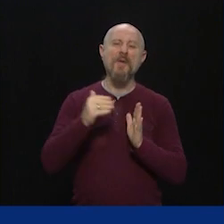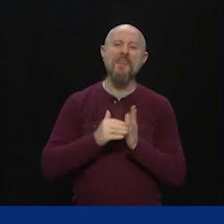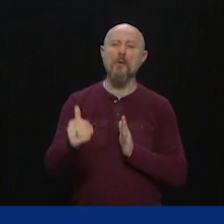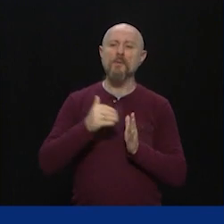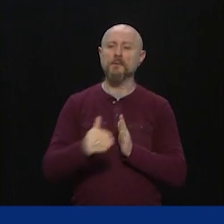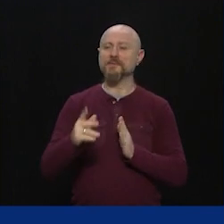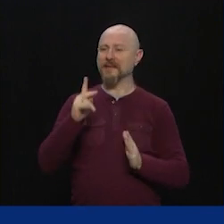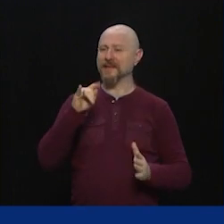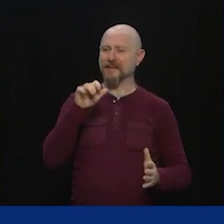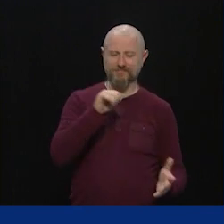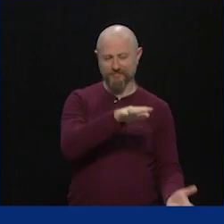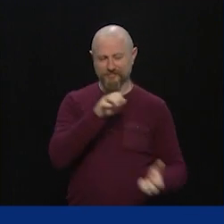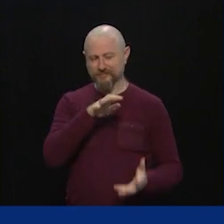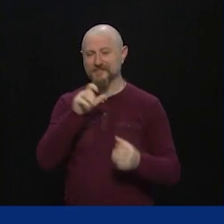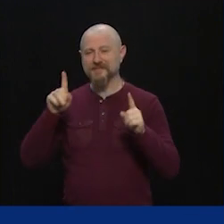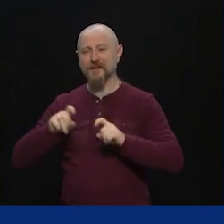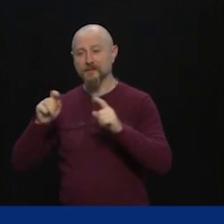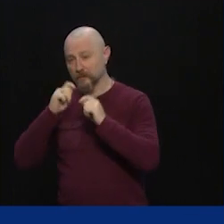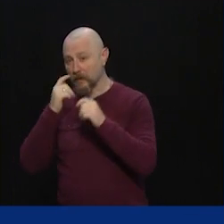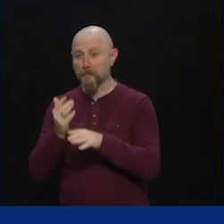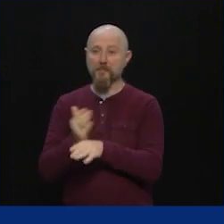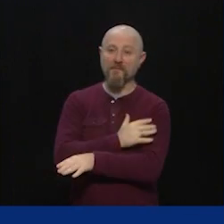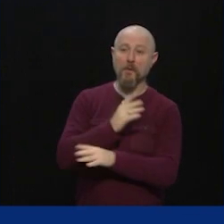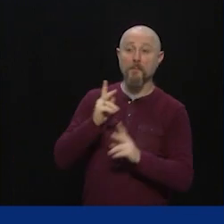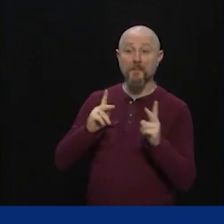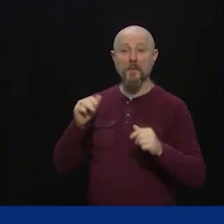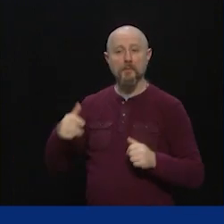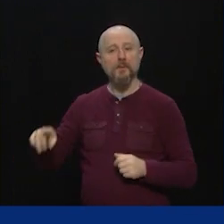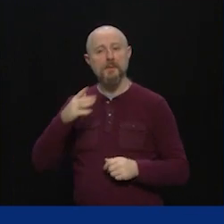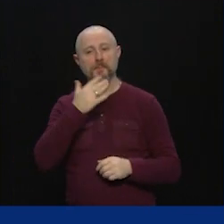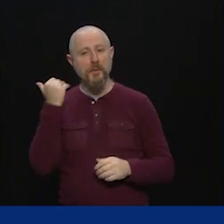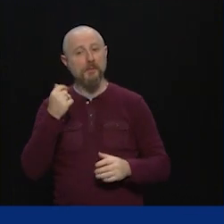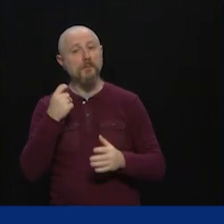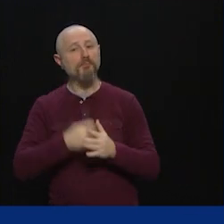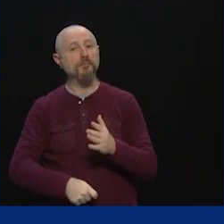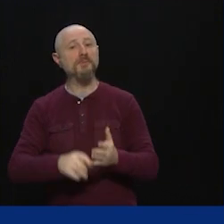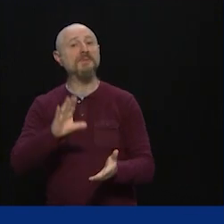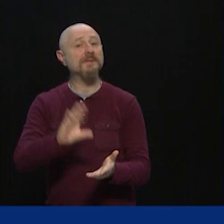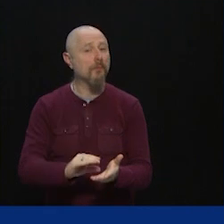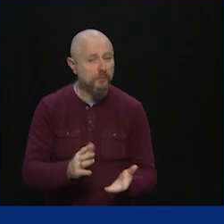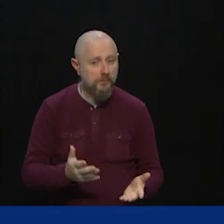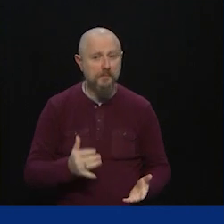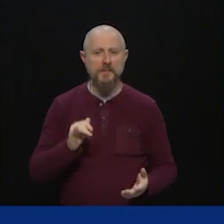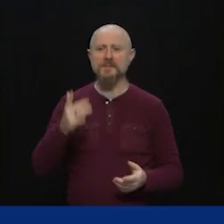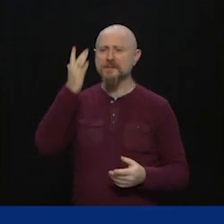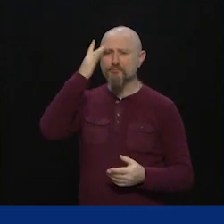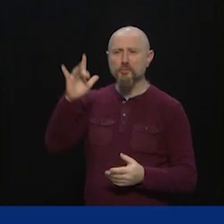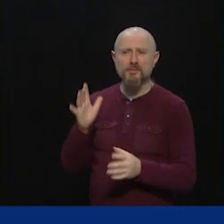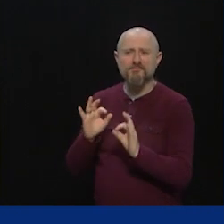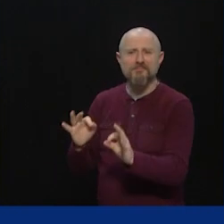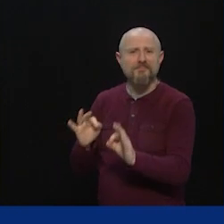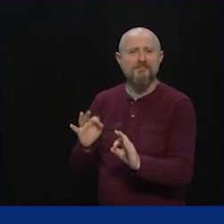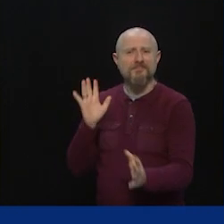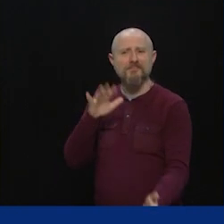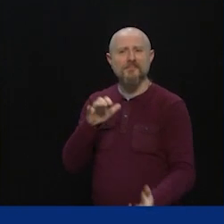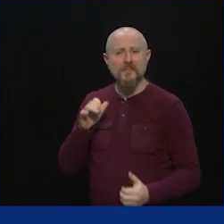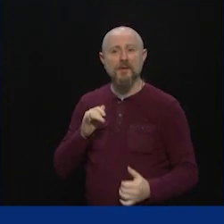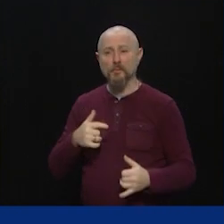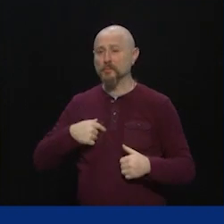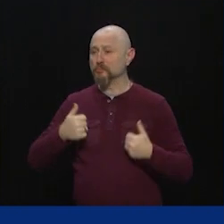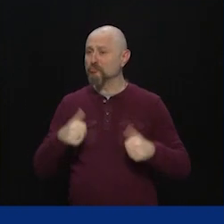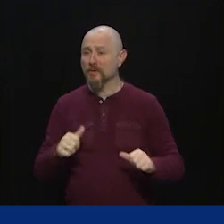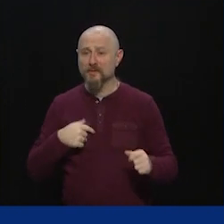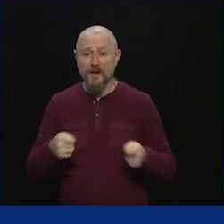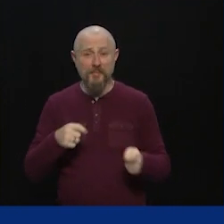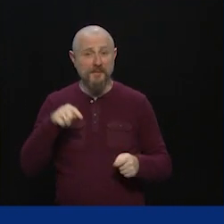so you got probably a better price on them too, I'm going to guess. And that was brilliant. I mean, at a time when we're all trying to manage this, there are people